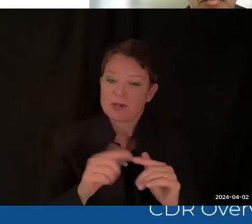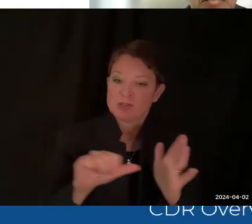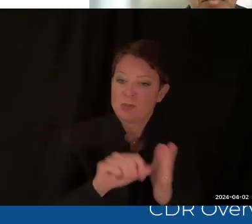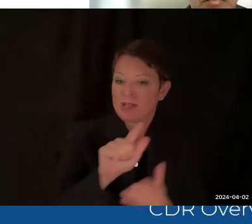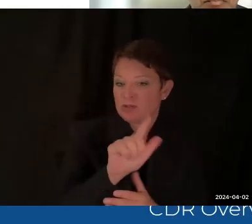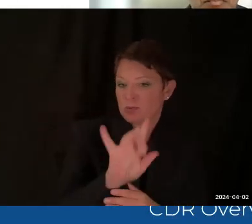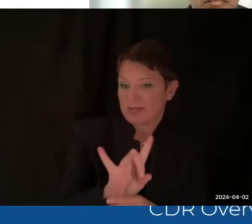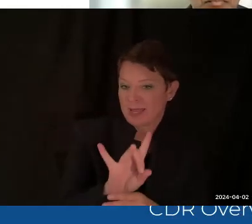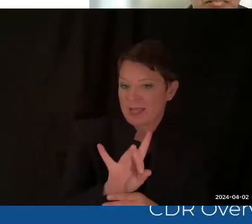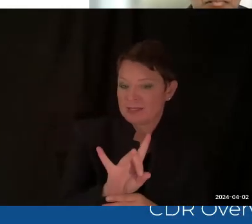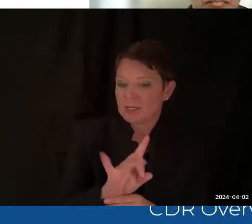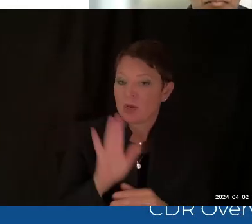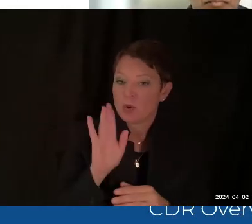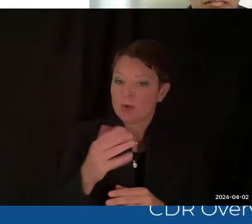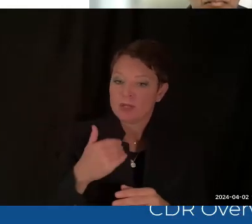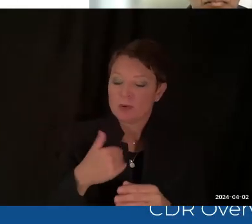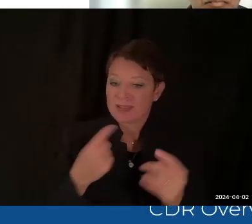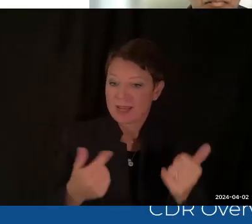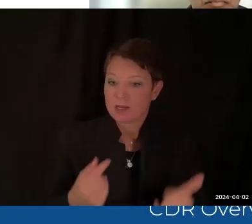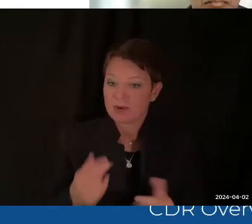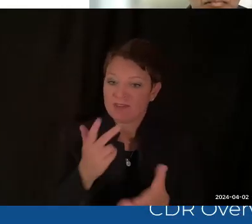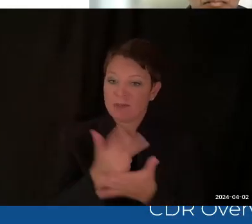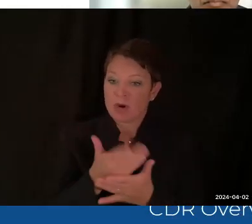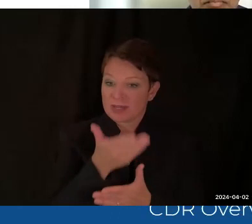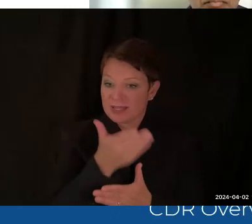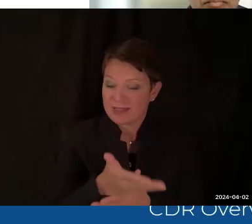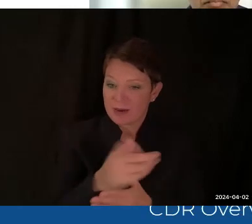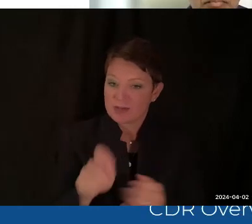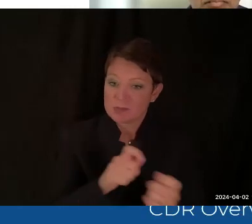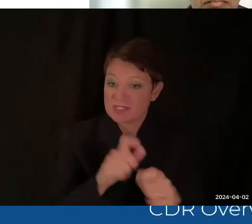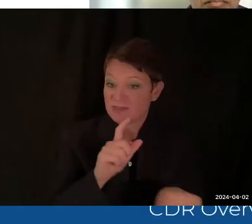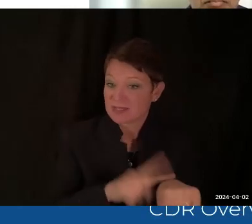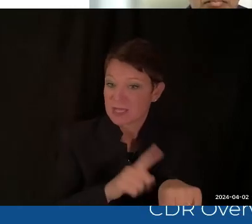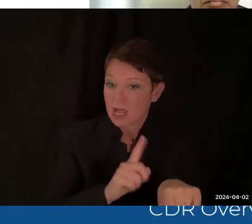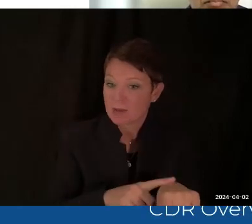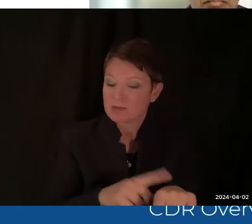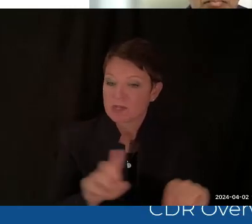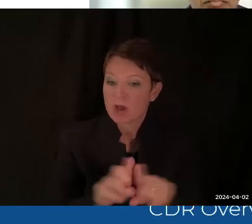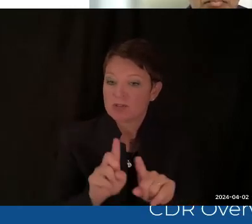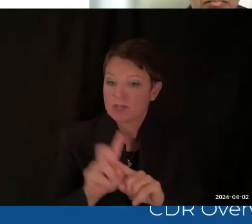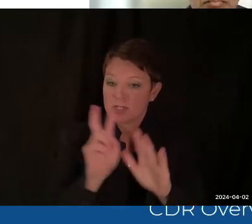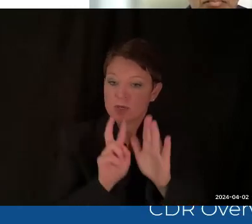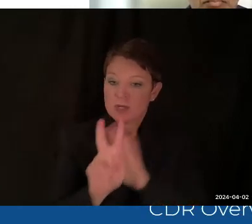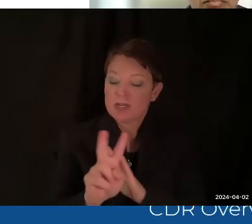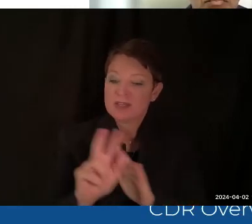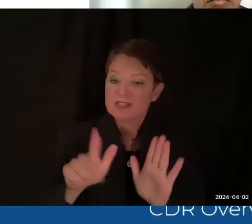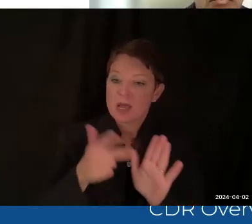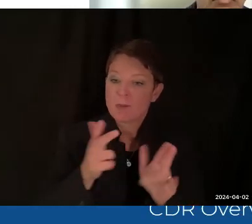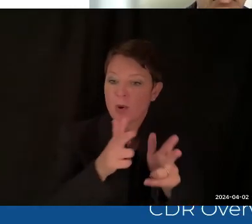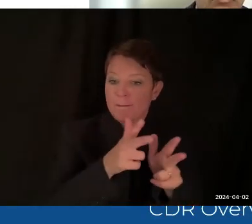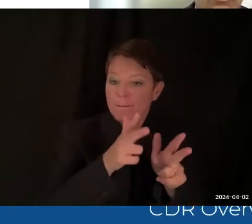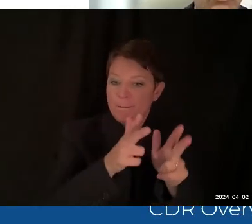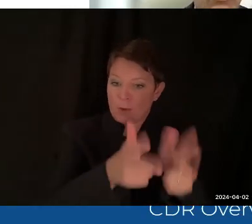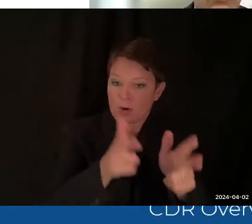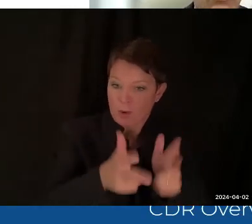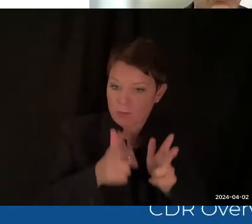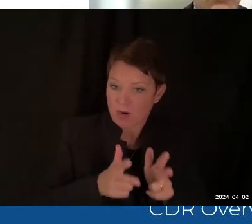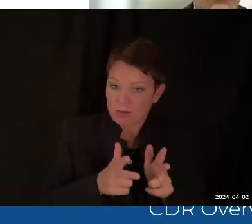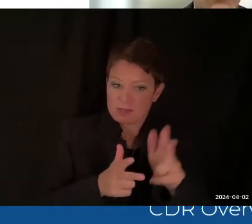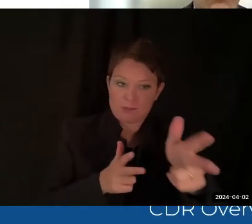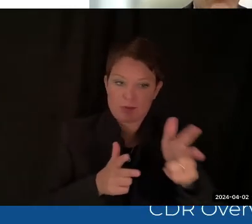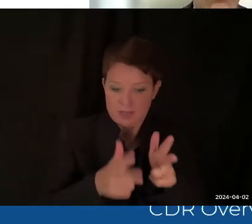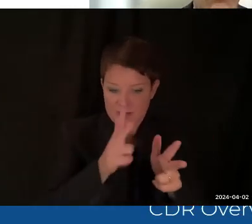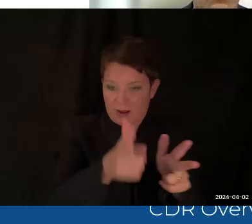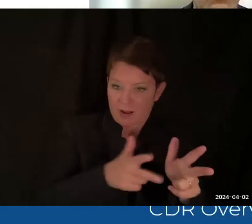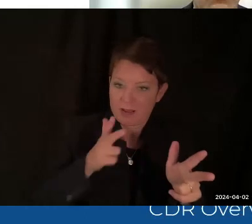28? Will you be getting rid of parking there at particular times? And do you anticipate lots of double parking in each of these zones?